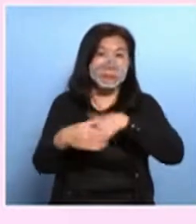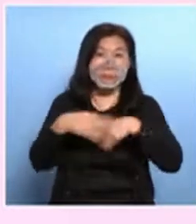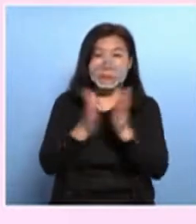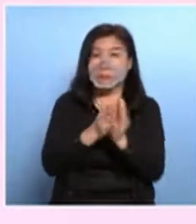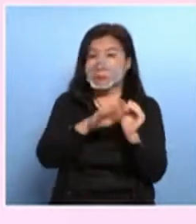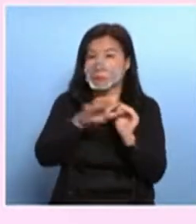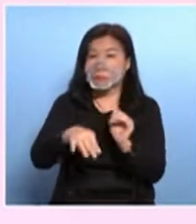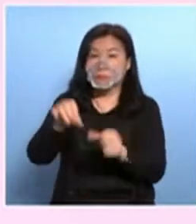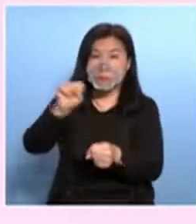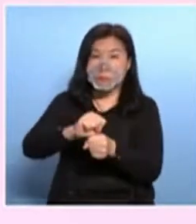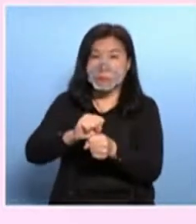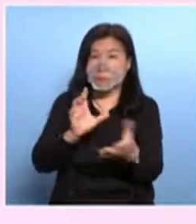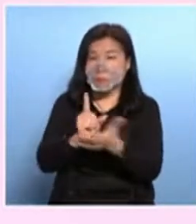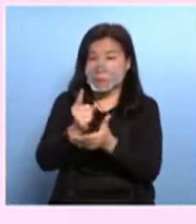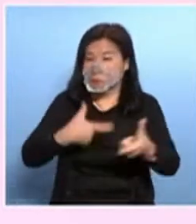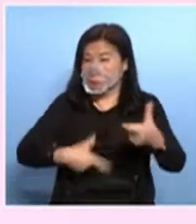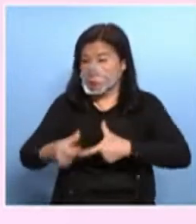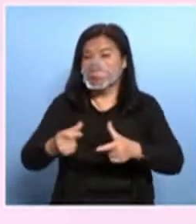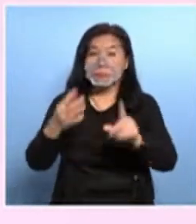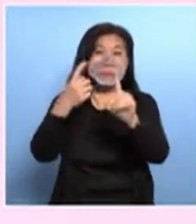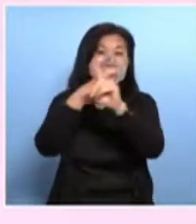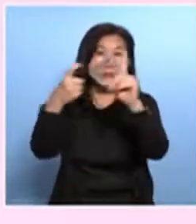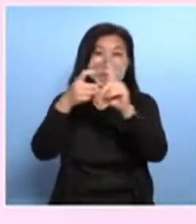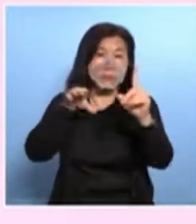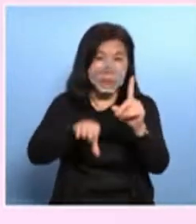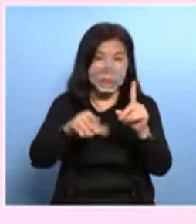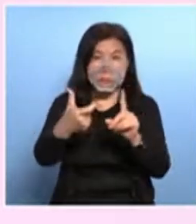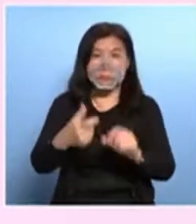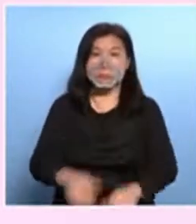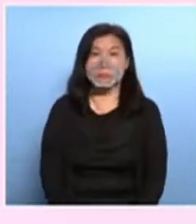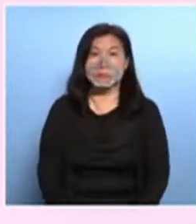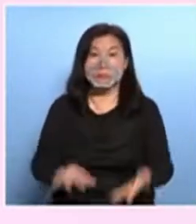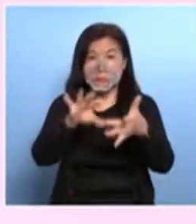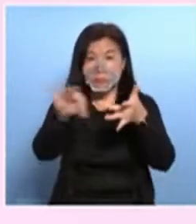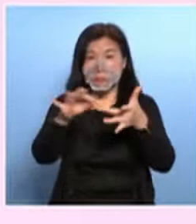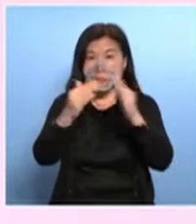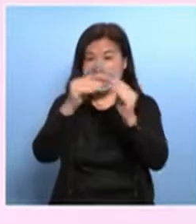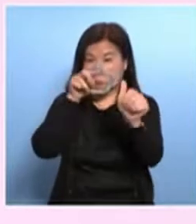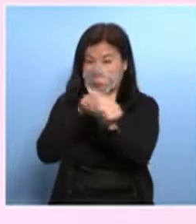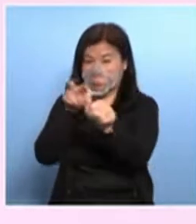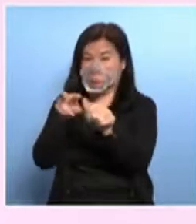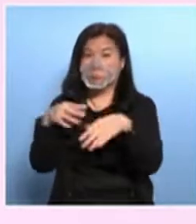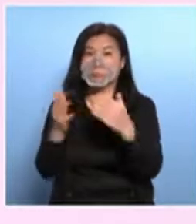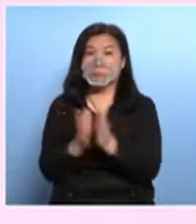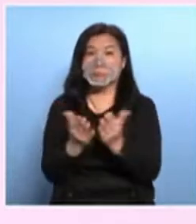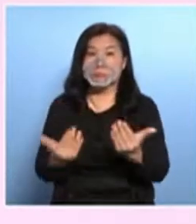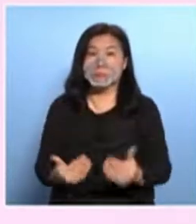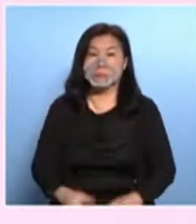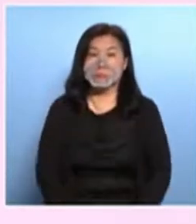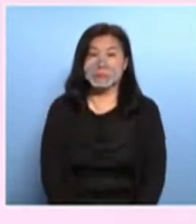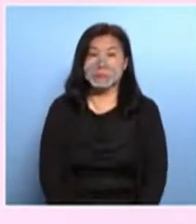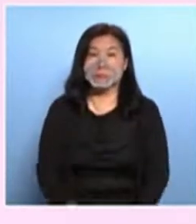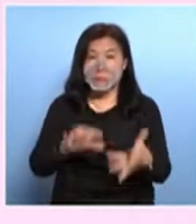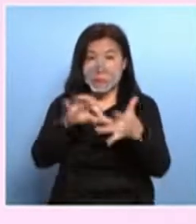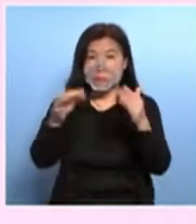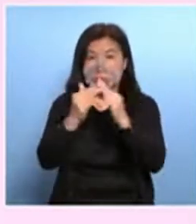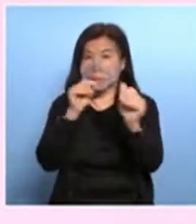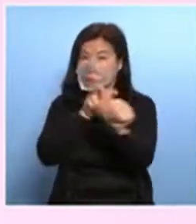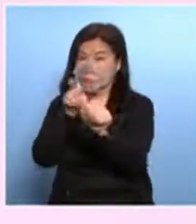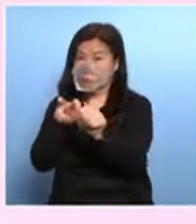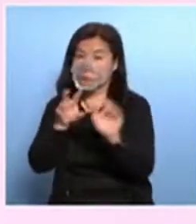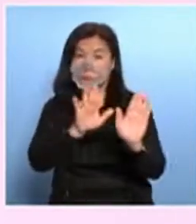with disabilities, and children, involving an additional annual expenditure of over $1.9 billion. On residential care services, we